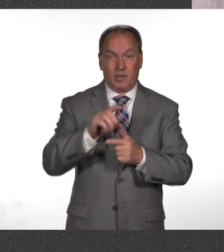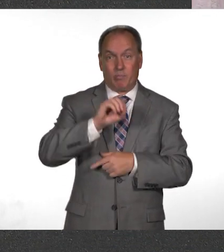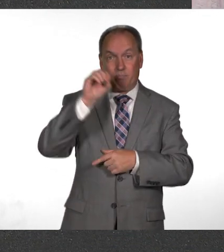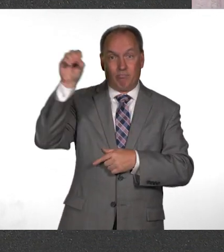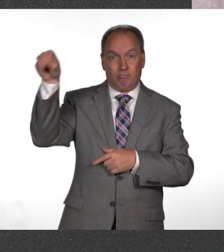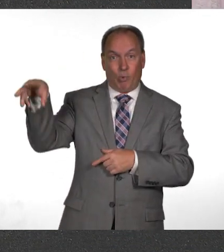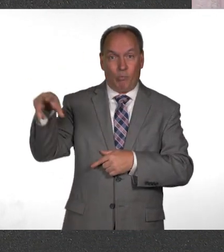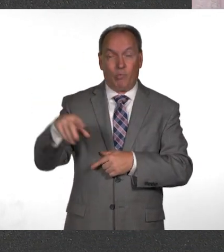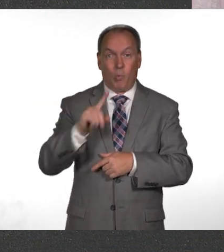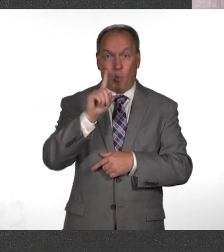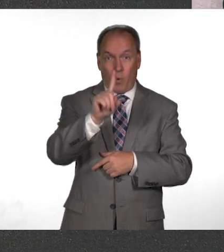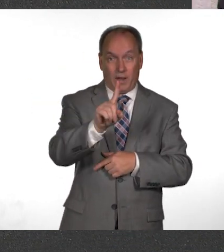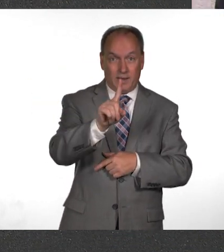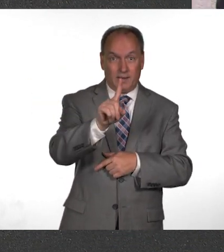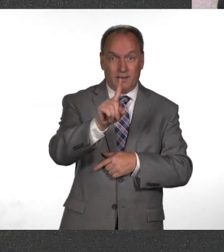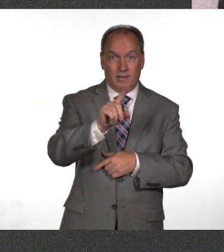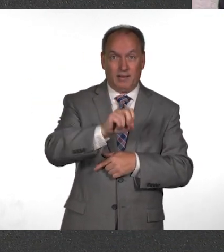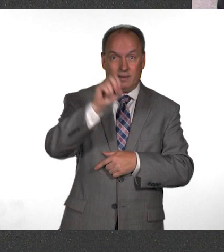basket. Ready? 1.